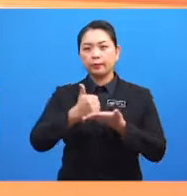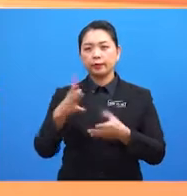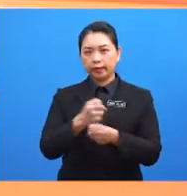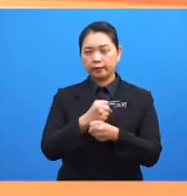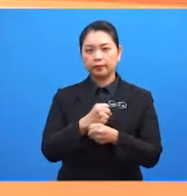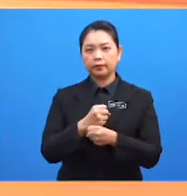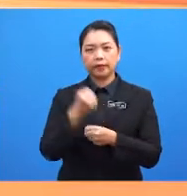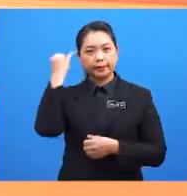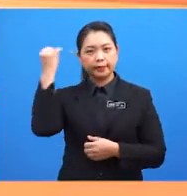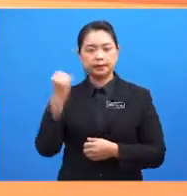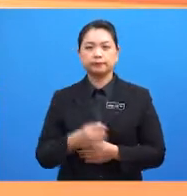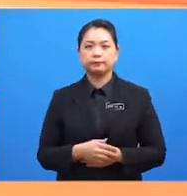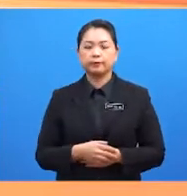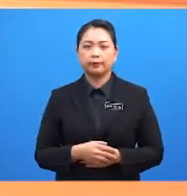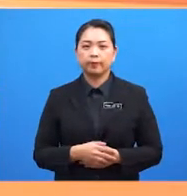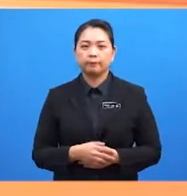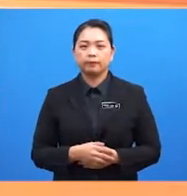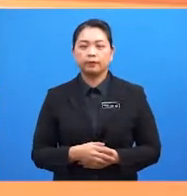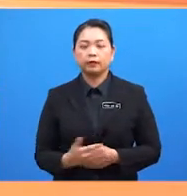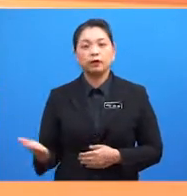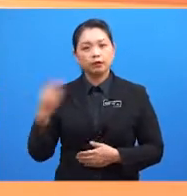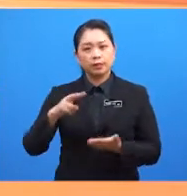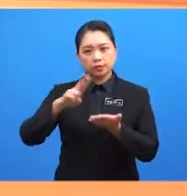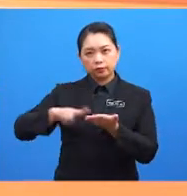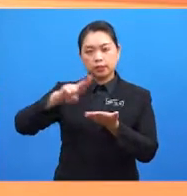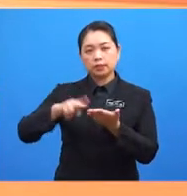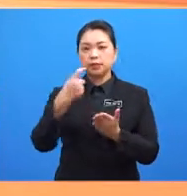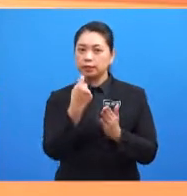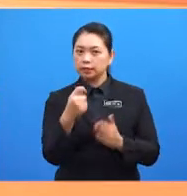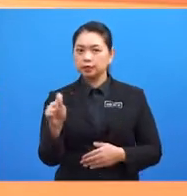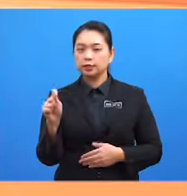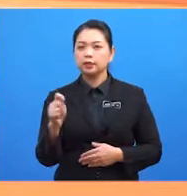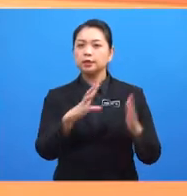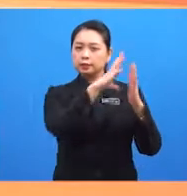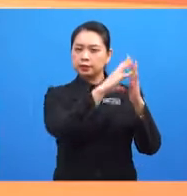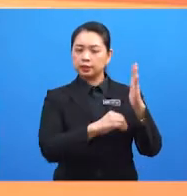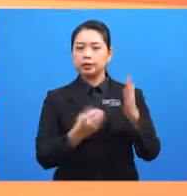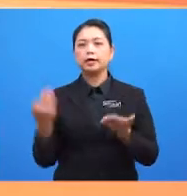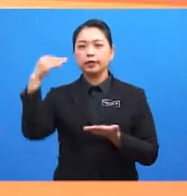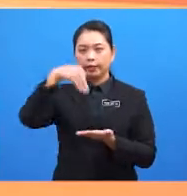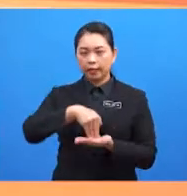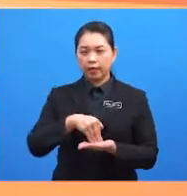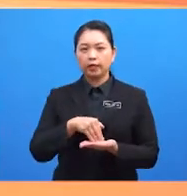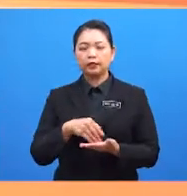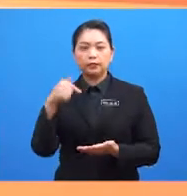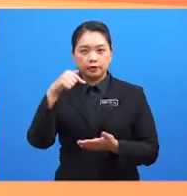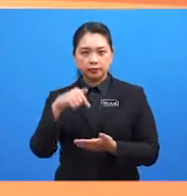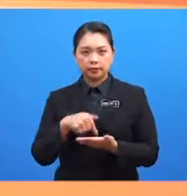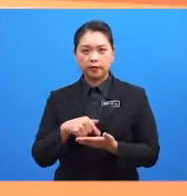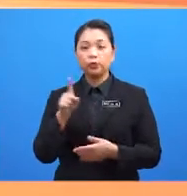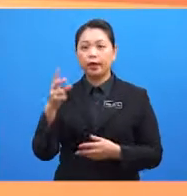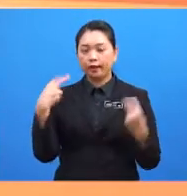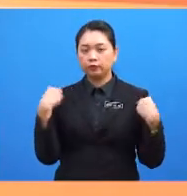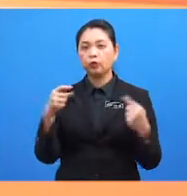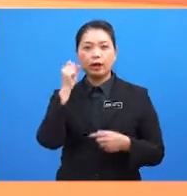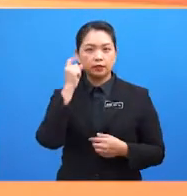ideas. Now, let's read the text again. This time, you have to understand what you are